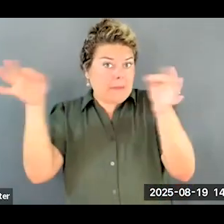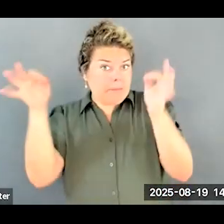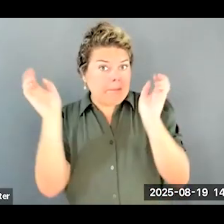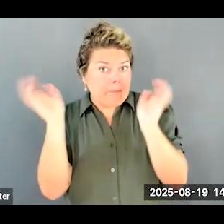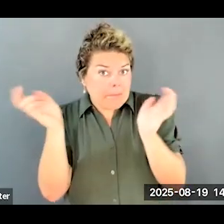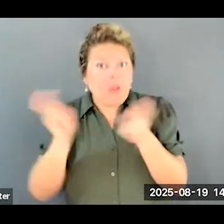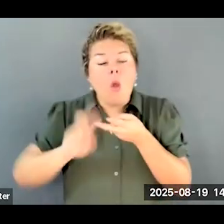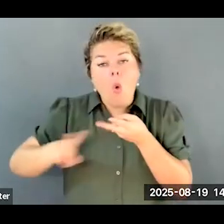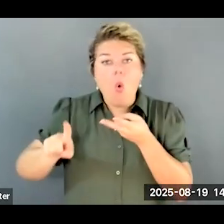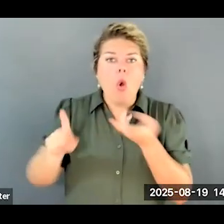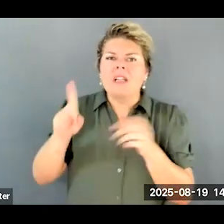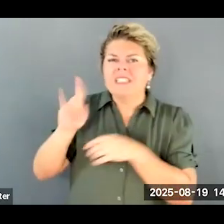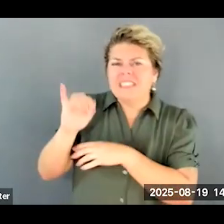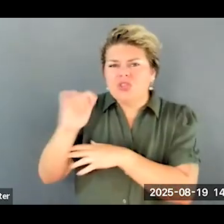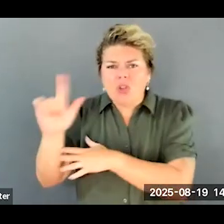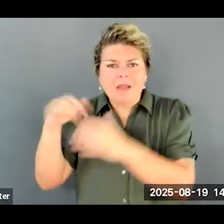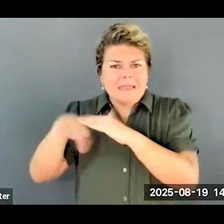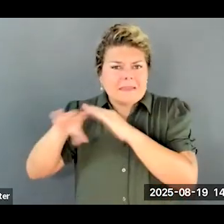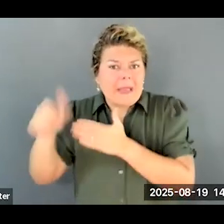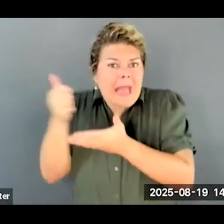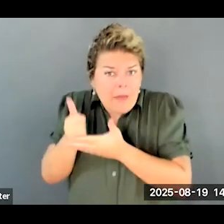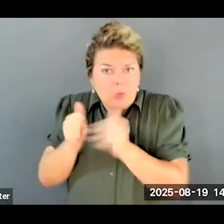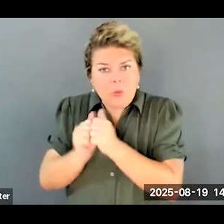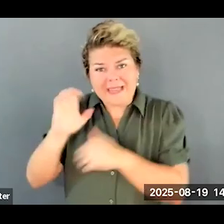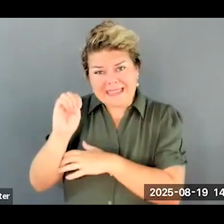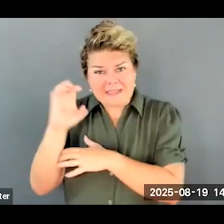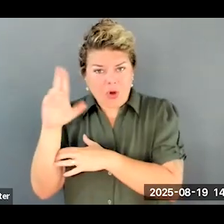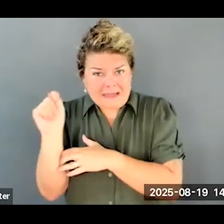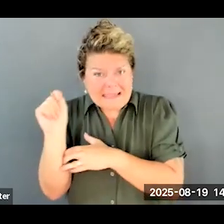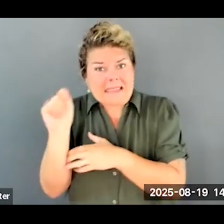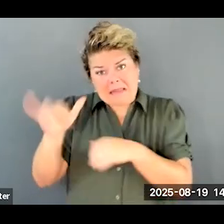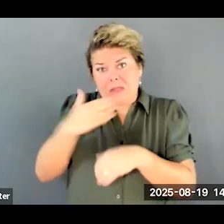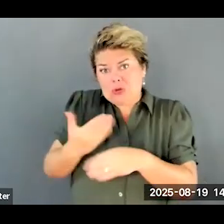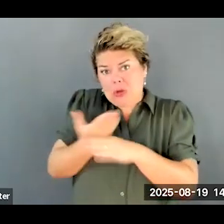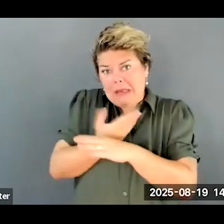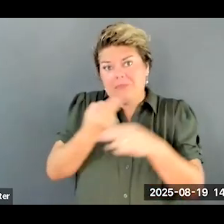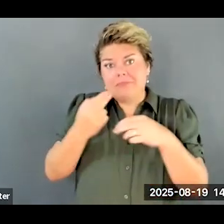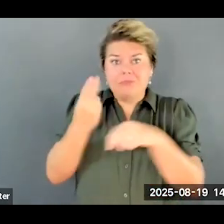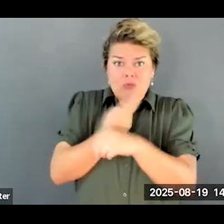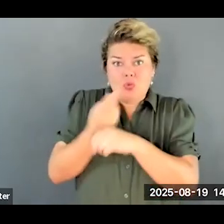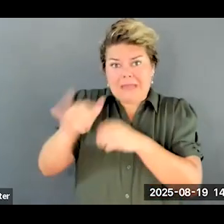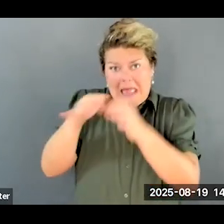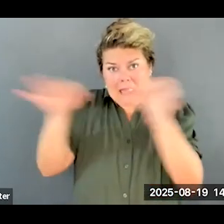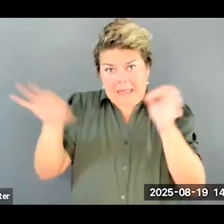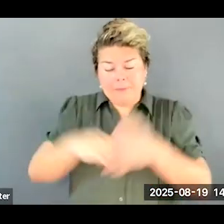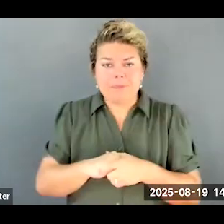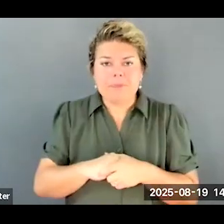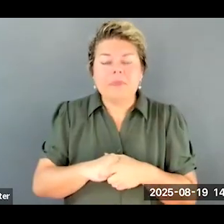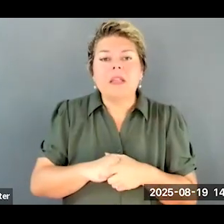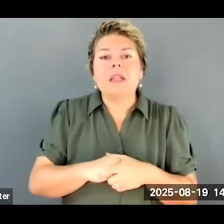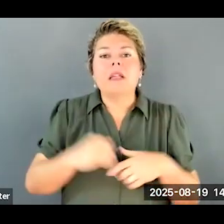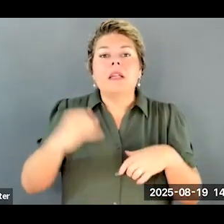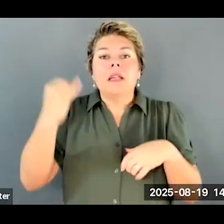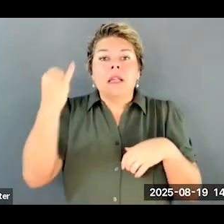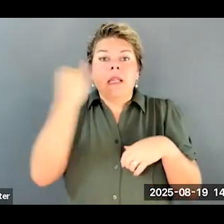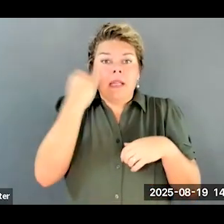digital accessibility help with ECRT. An easy way to make sure that your link is helpful is to ignore the surrounding